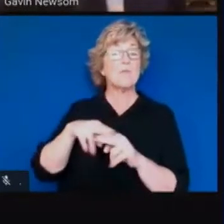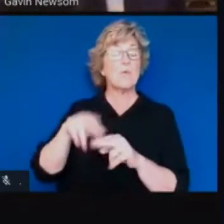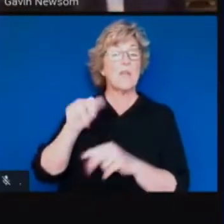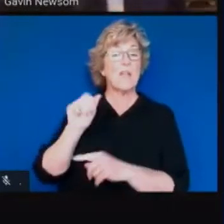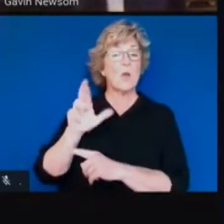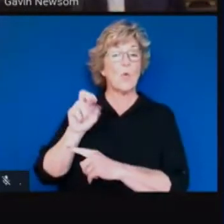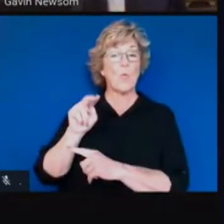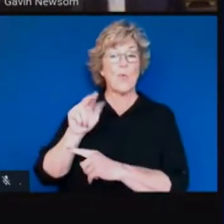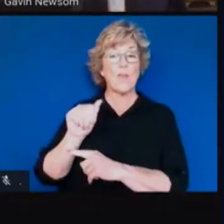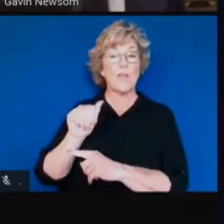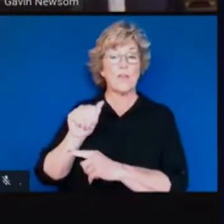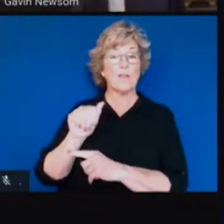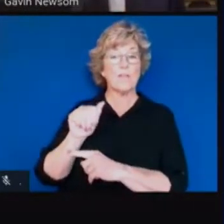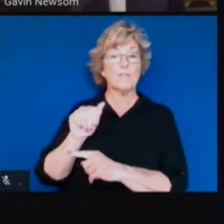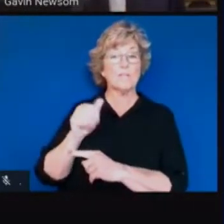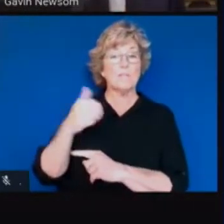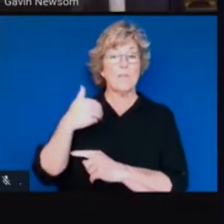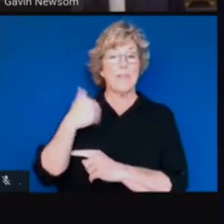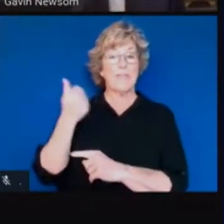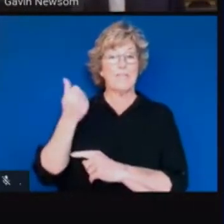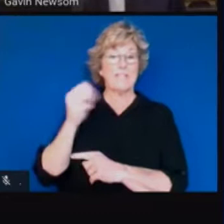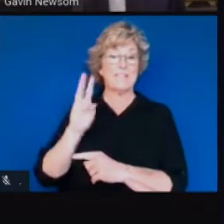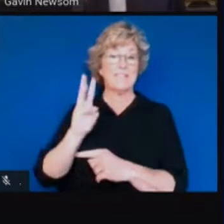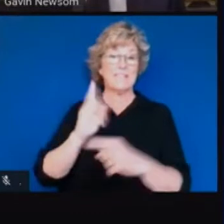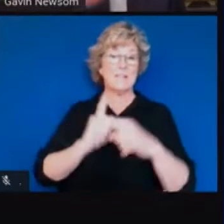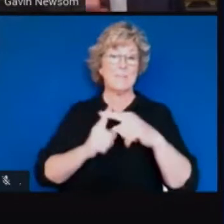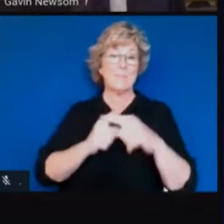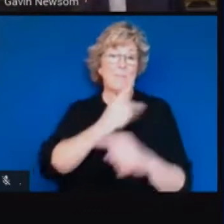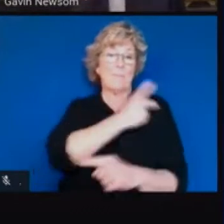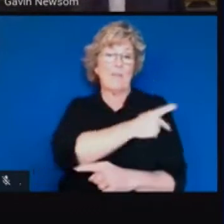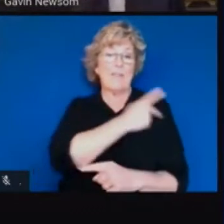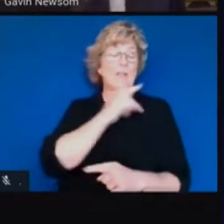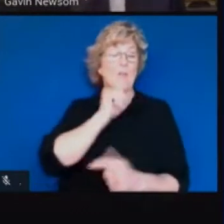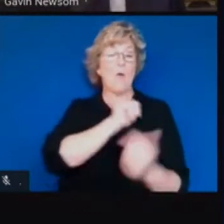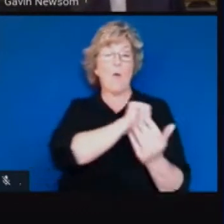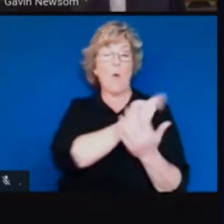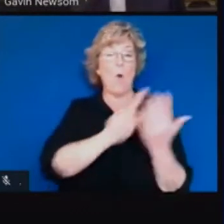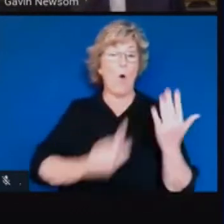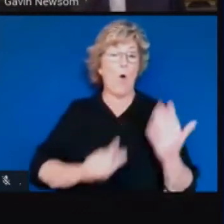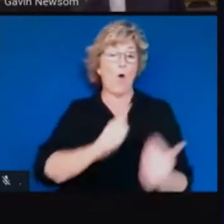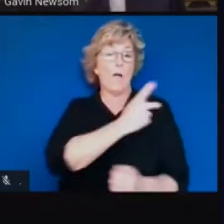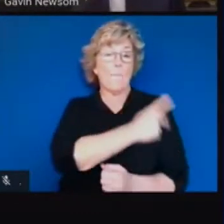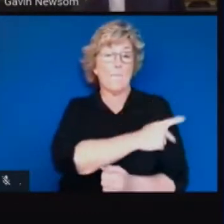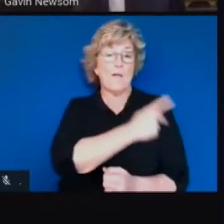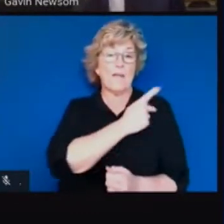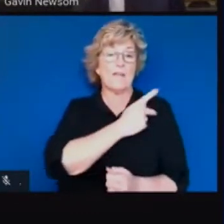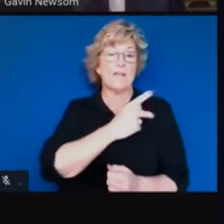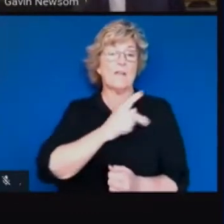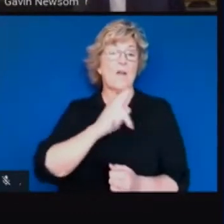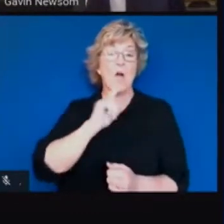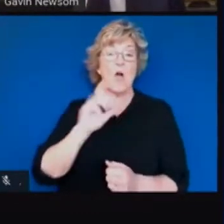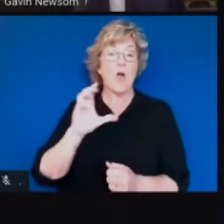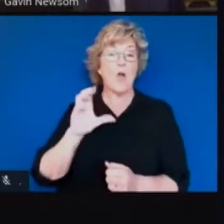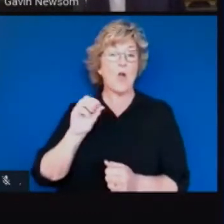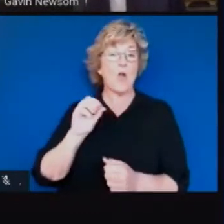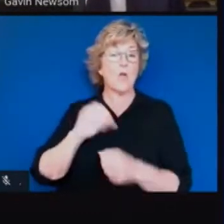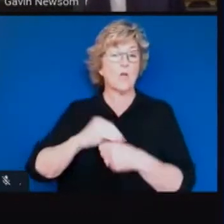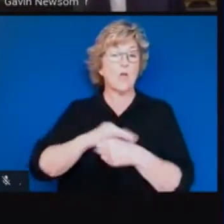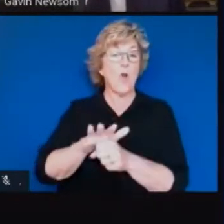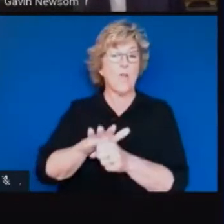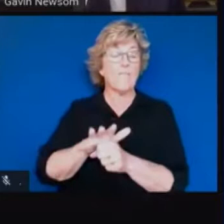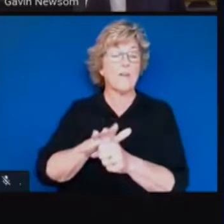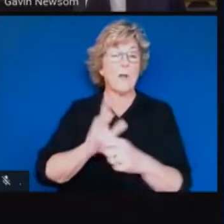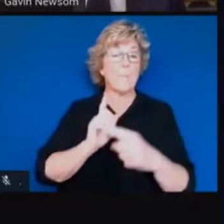They have 16 COVID positive patients today. Not all of the patients, those 62, are COVID positives. The ones at